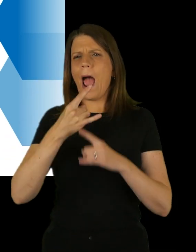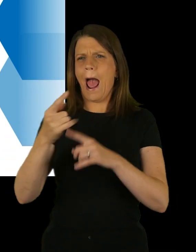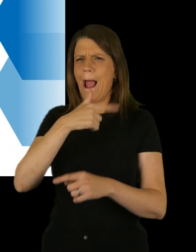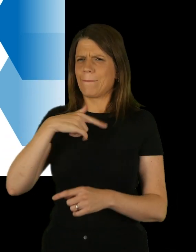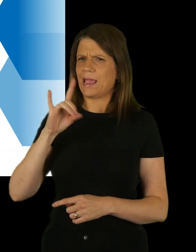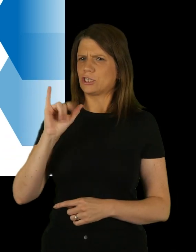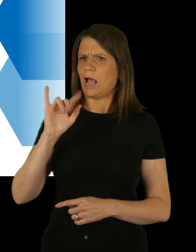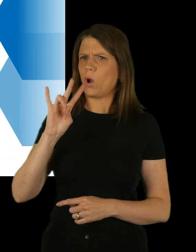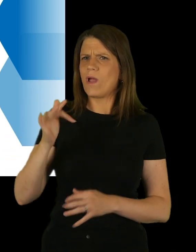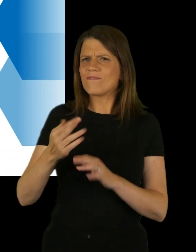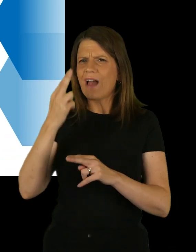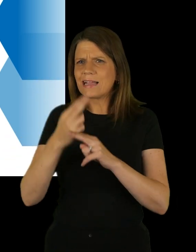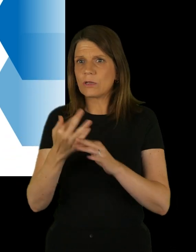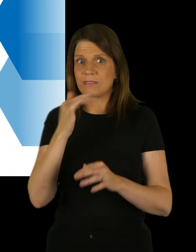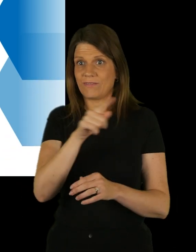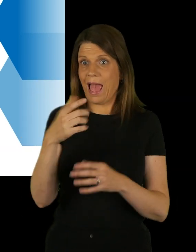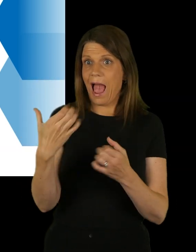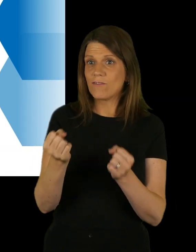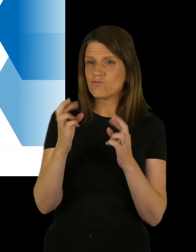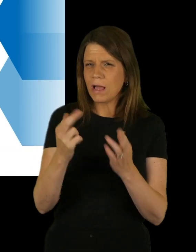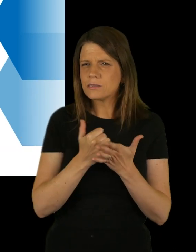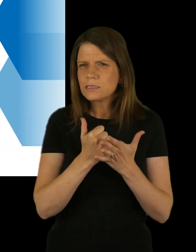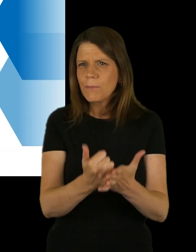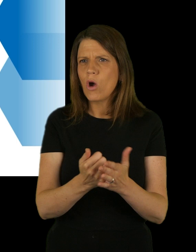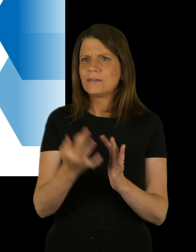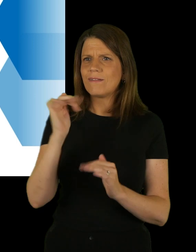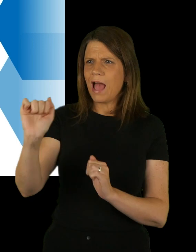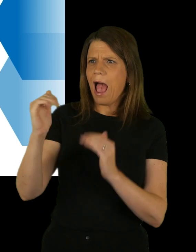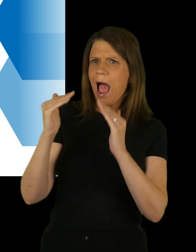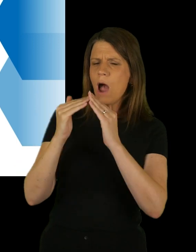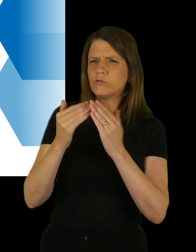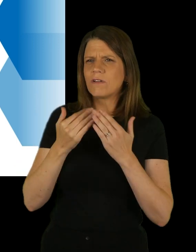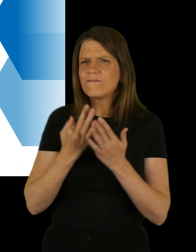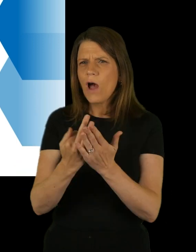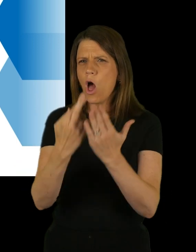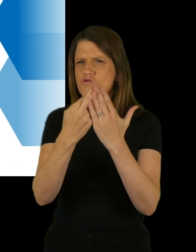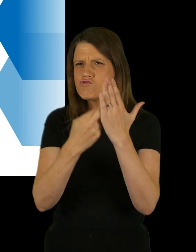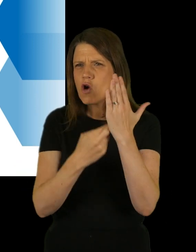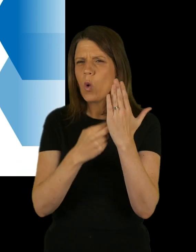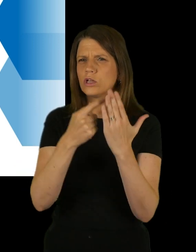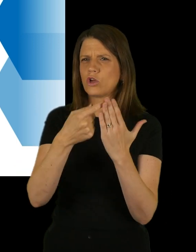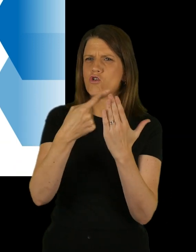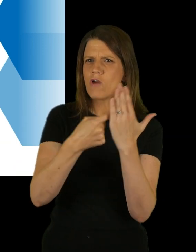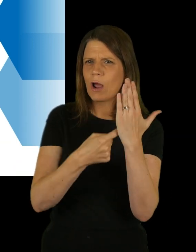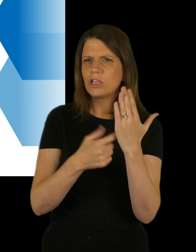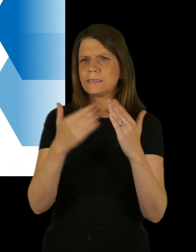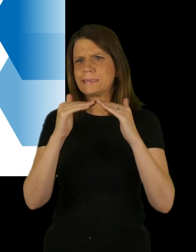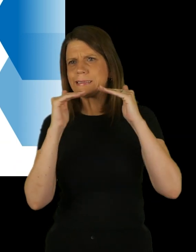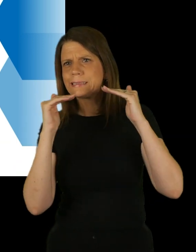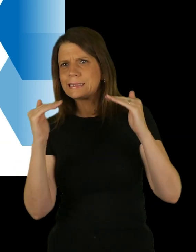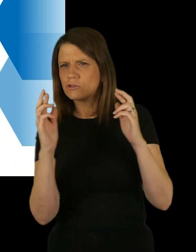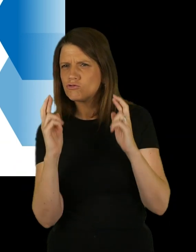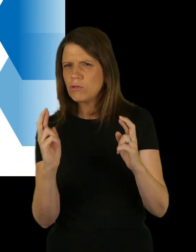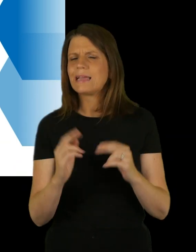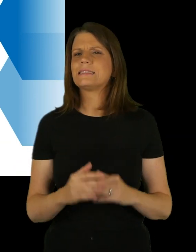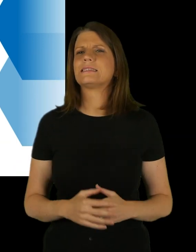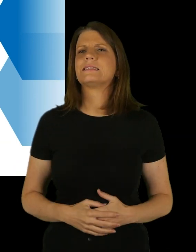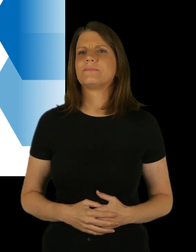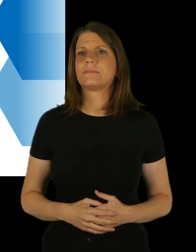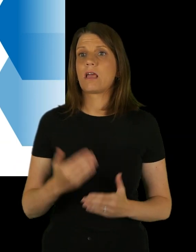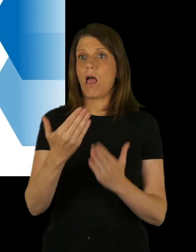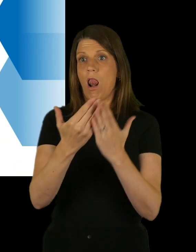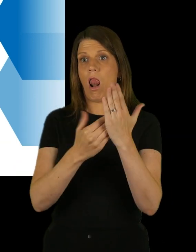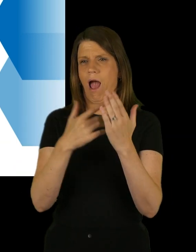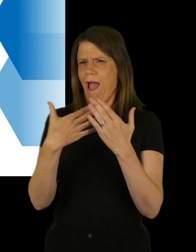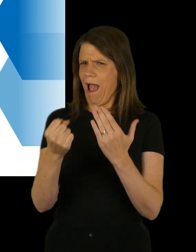helps HIQA find out if you are getting good support. It tells us if your house is following the regulations or rules and the standards.